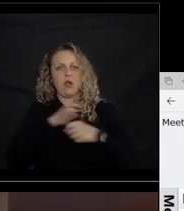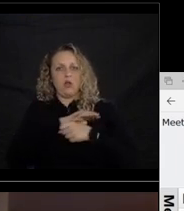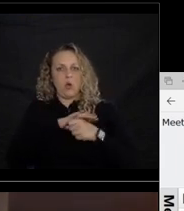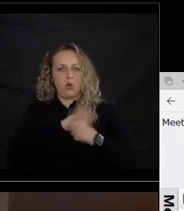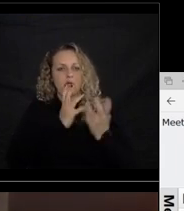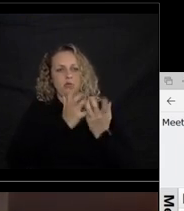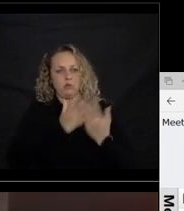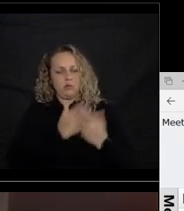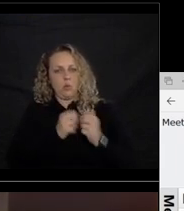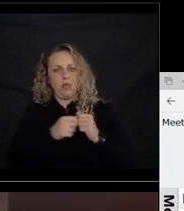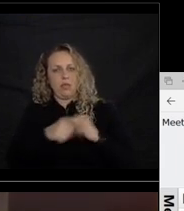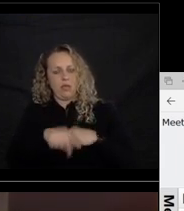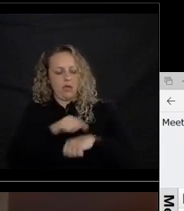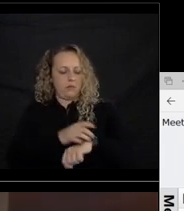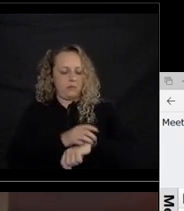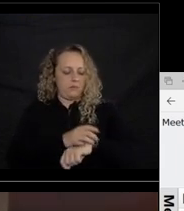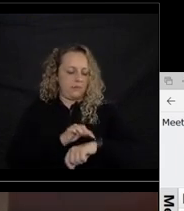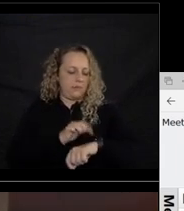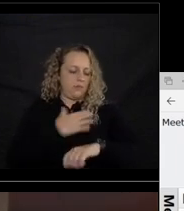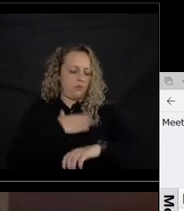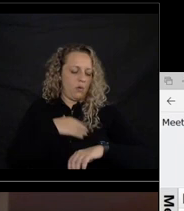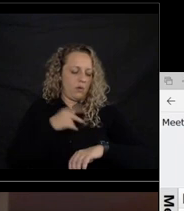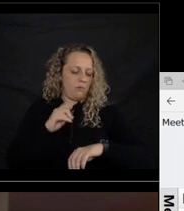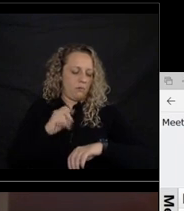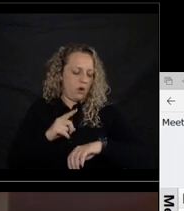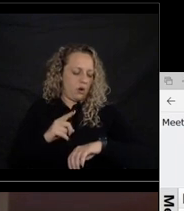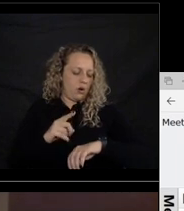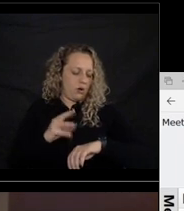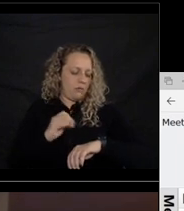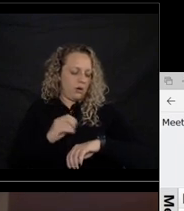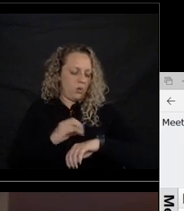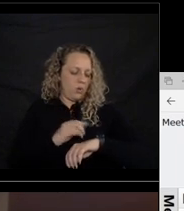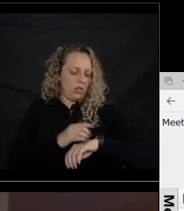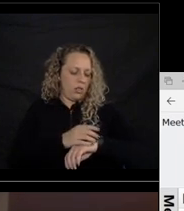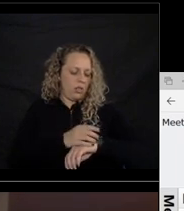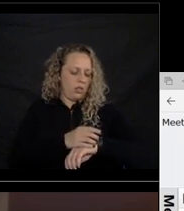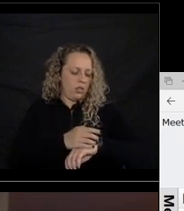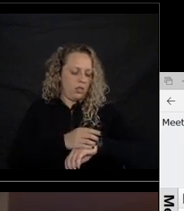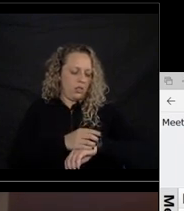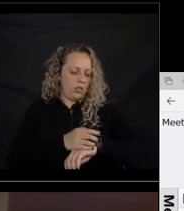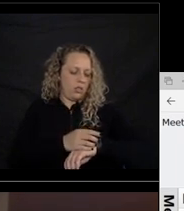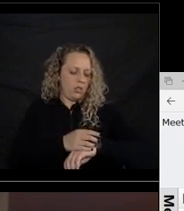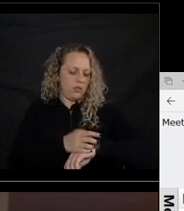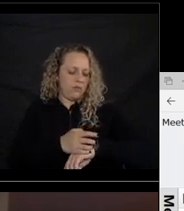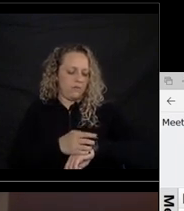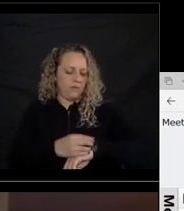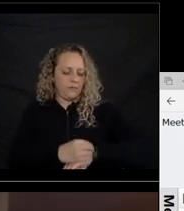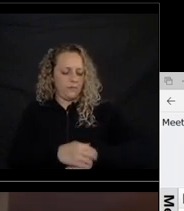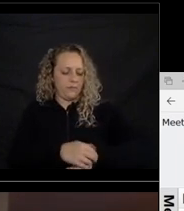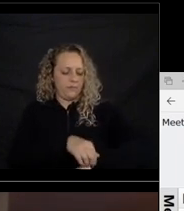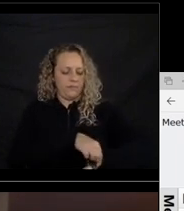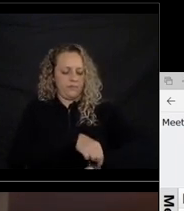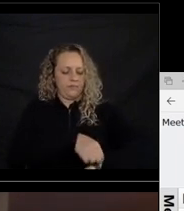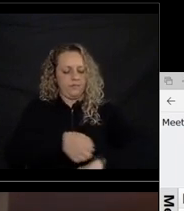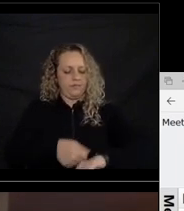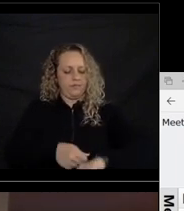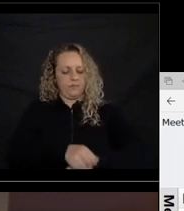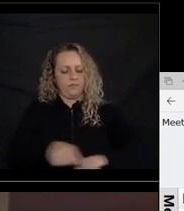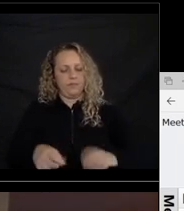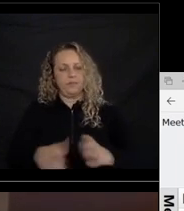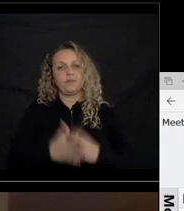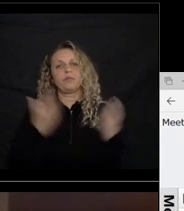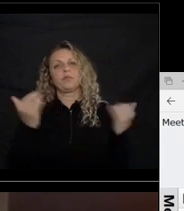And so he's recreation and parks or Matt Doyle or city, it doesn't matter. We get them to Matt so they can call our office even.